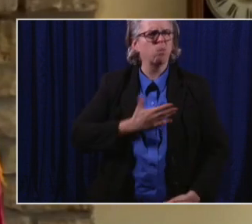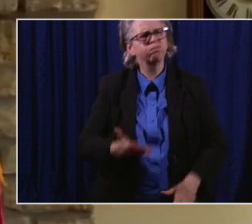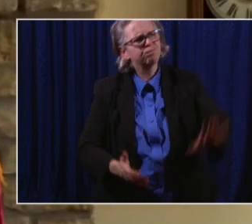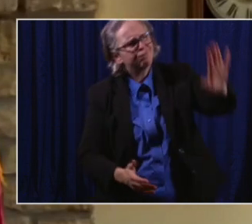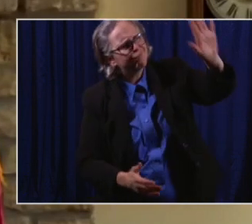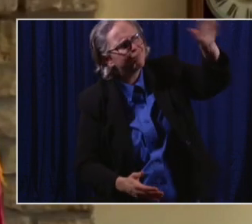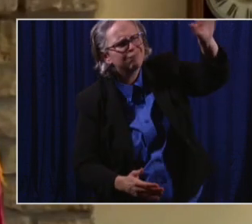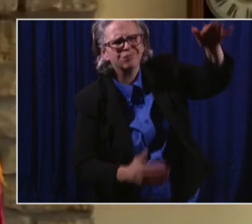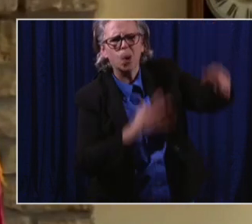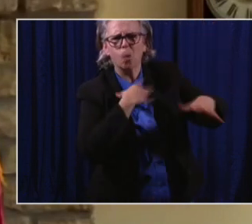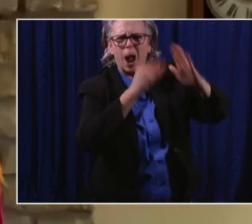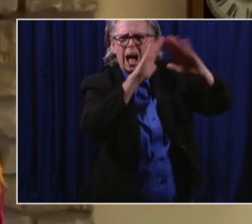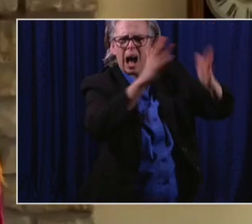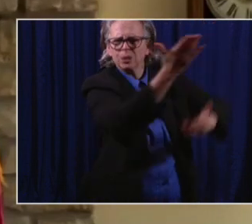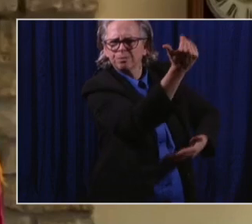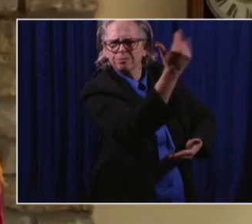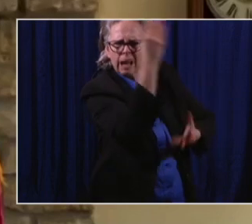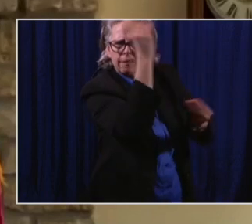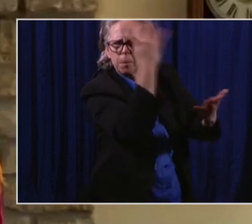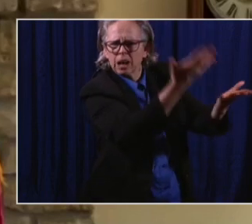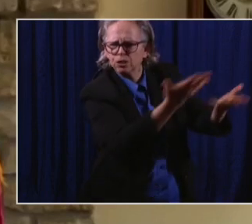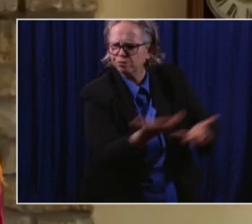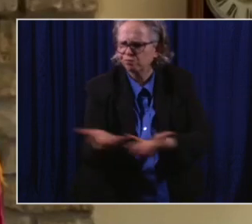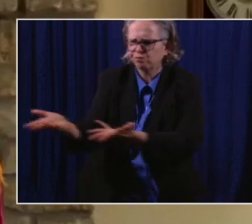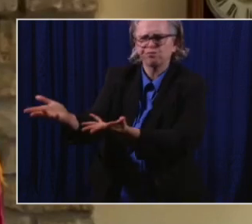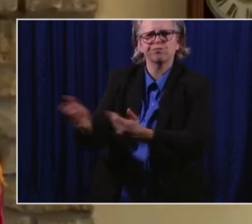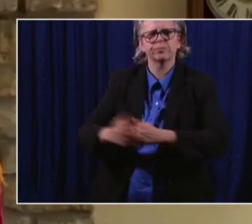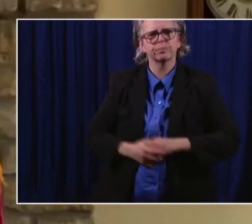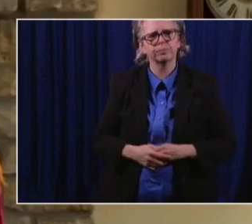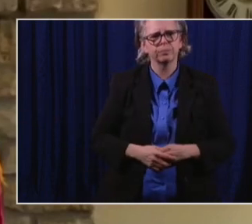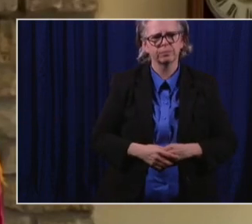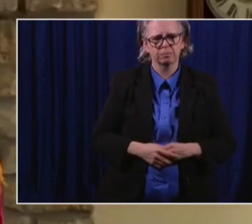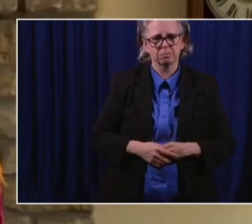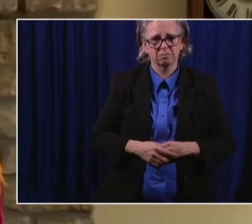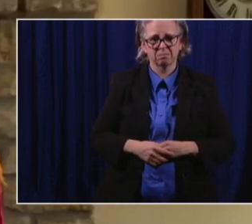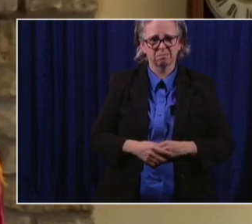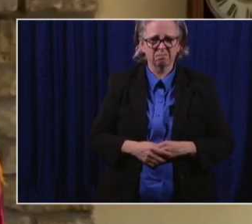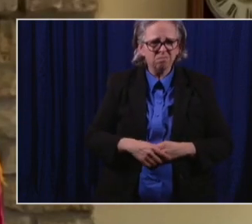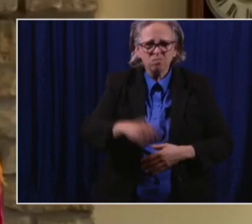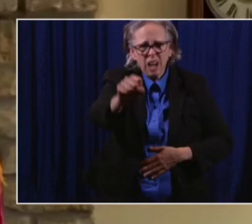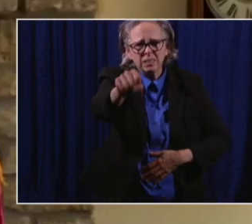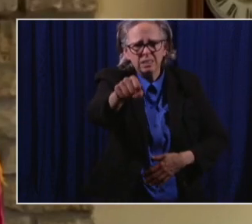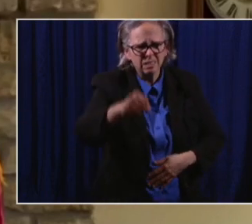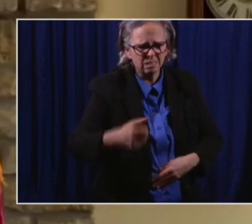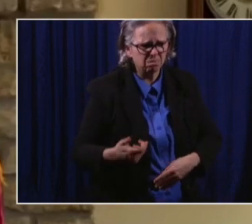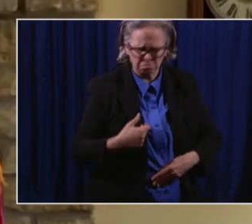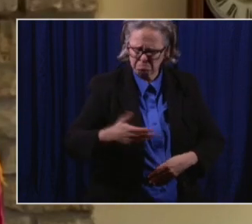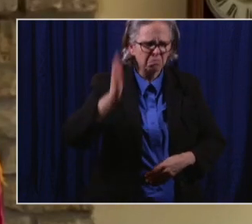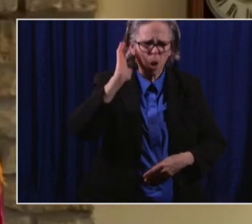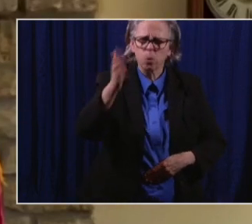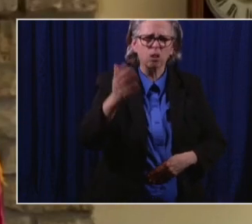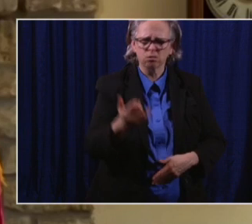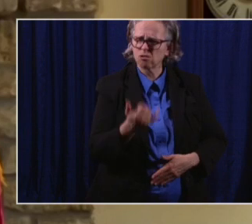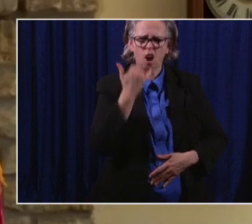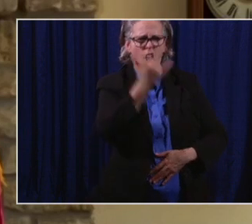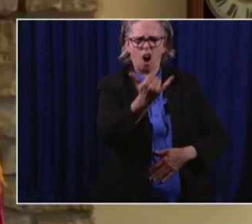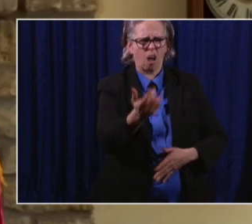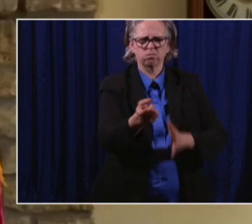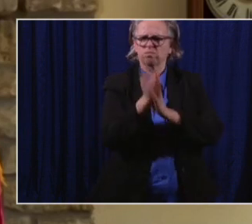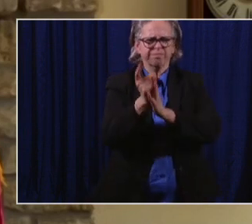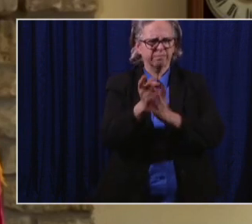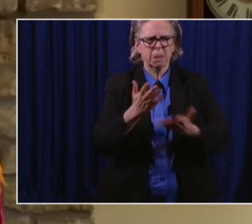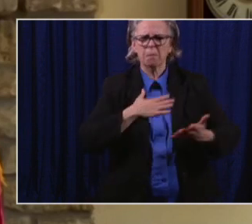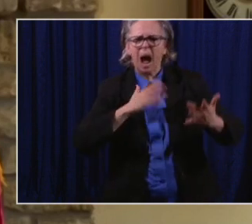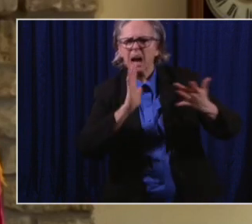we'll do that. And, as a result of your question, I certainly will call some of our contacts at some of our